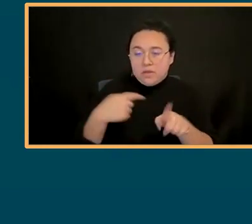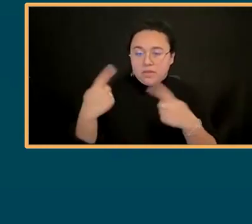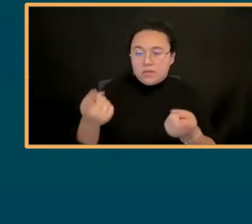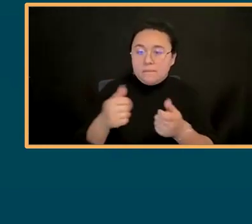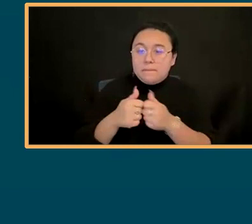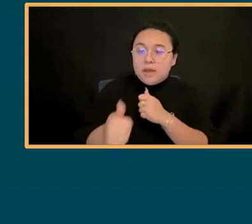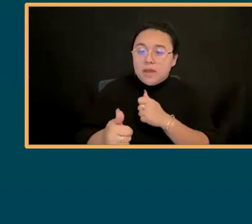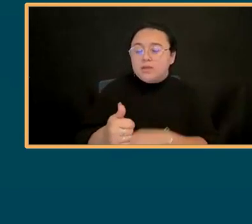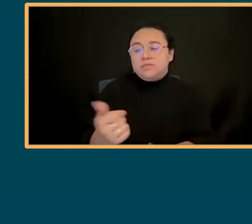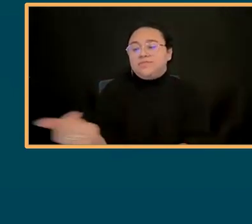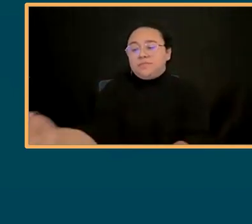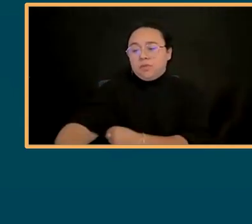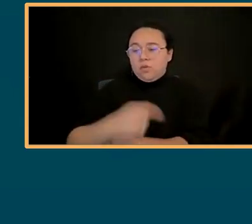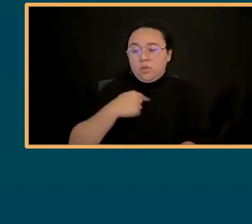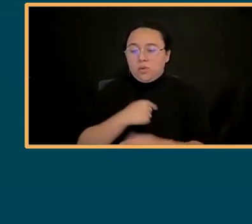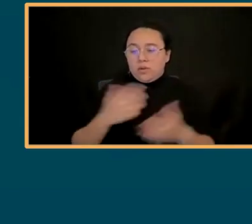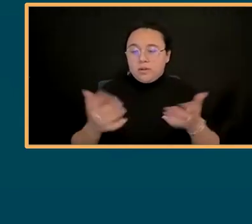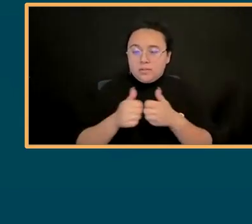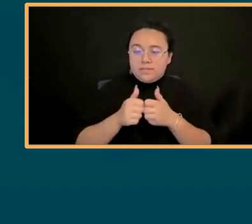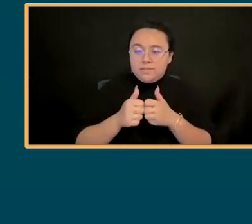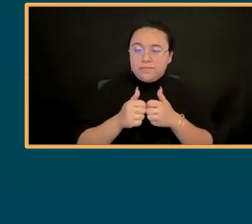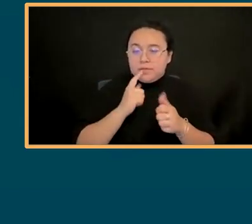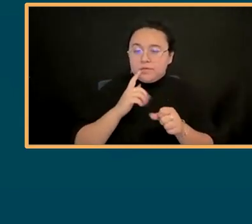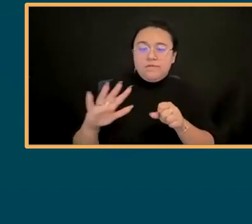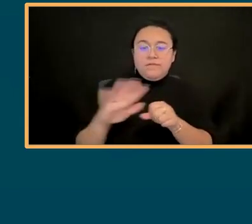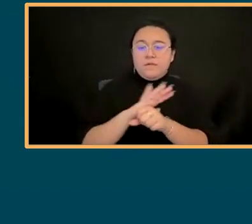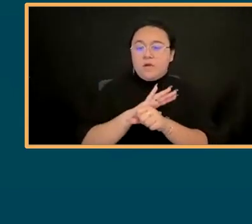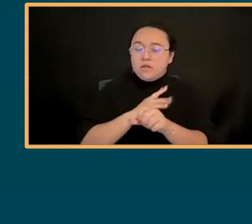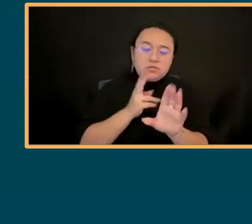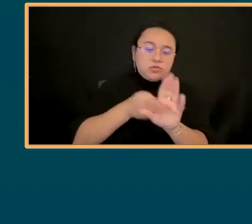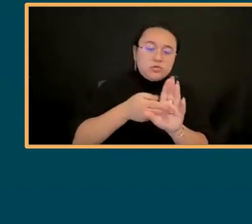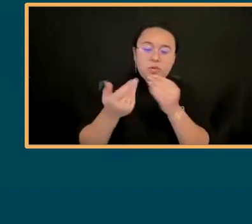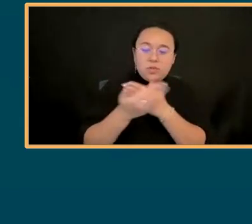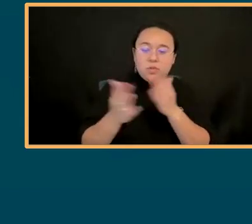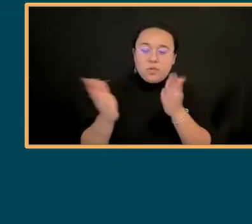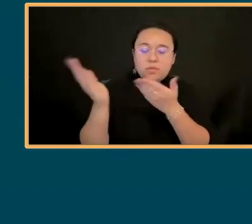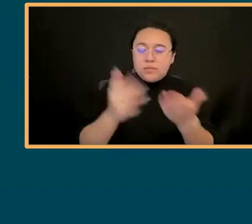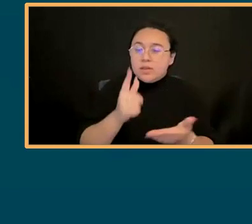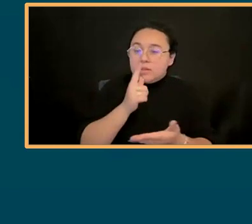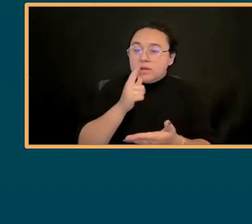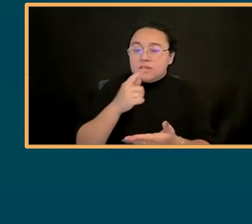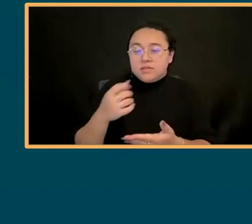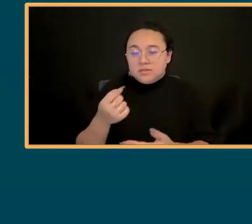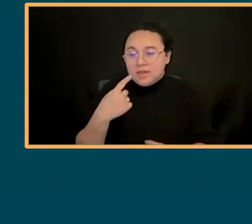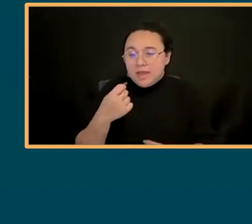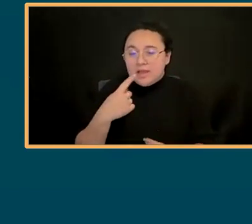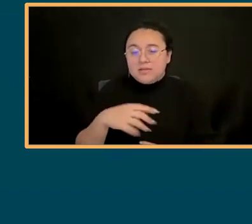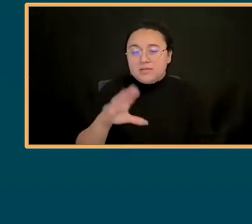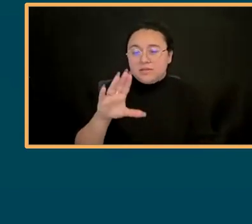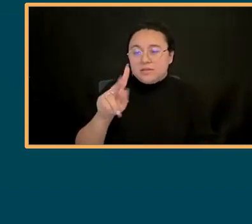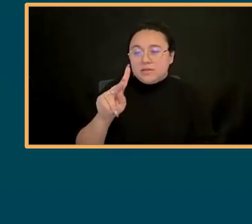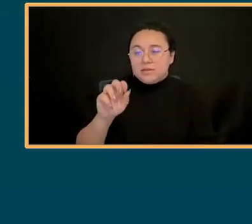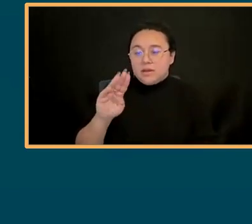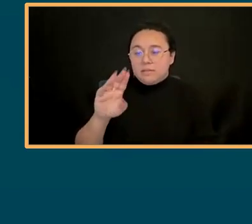passed since we were together. Come fully into the room. Bring your lunch, bring your snacks, bring your